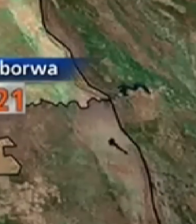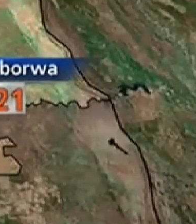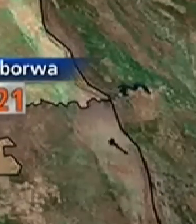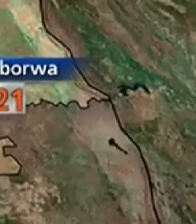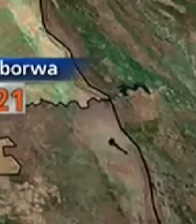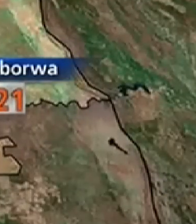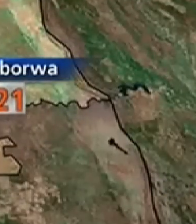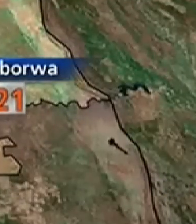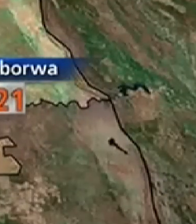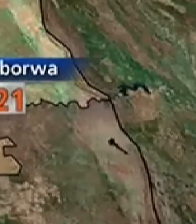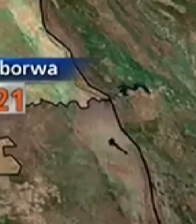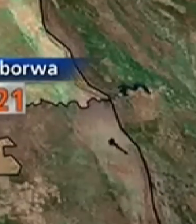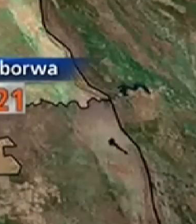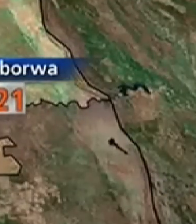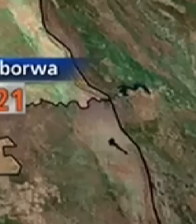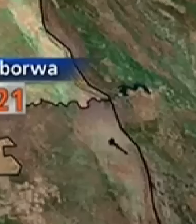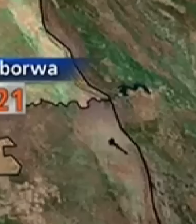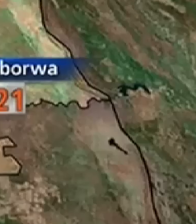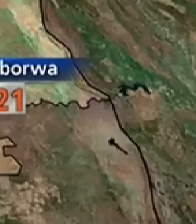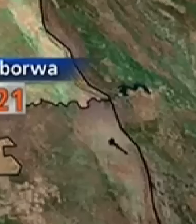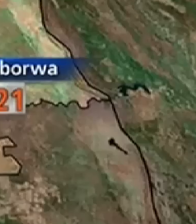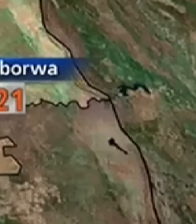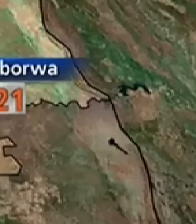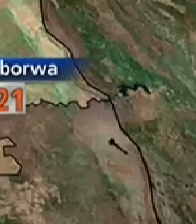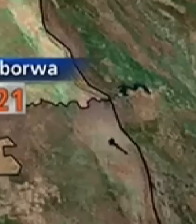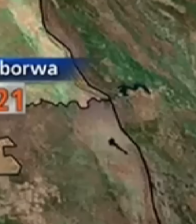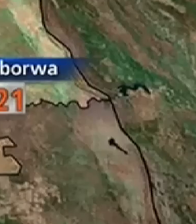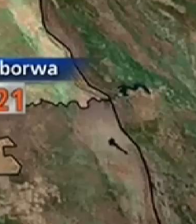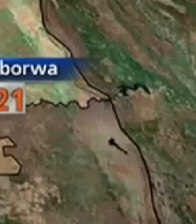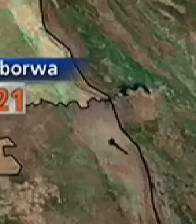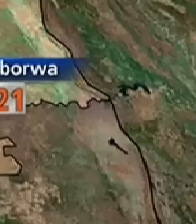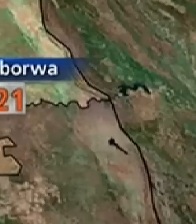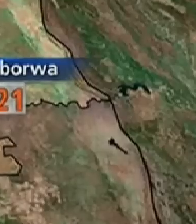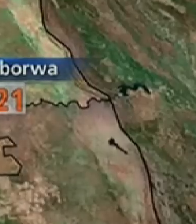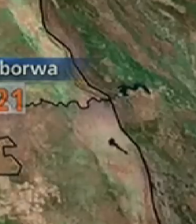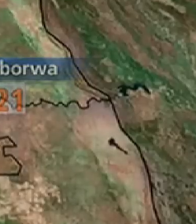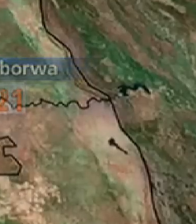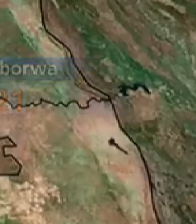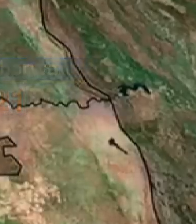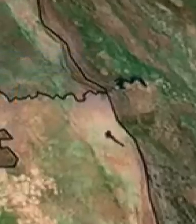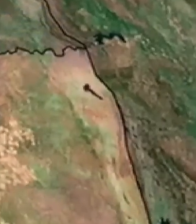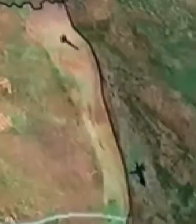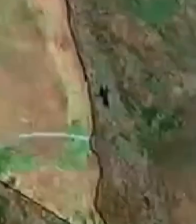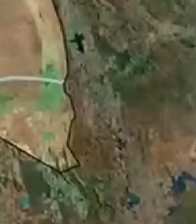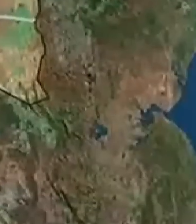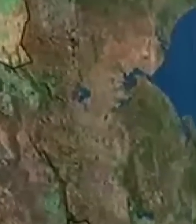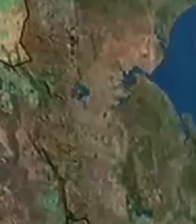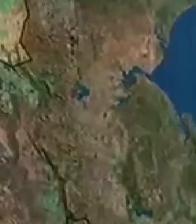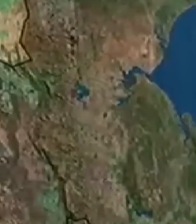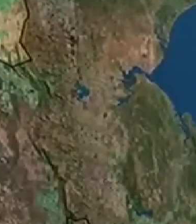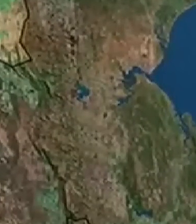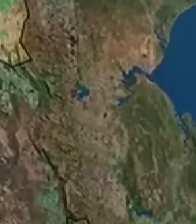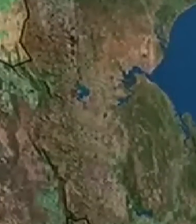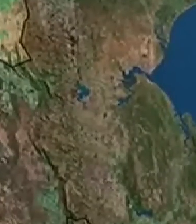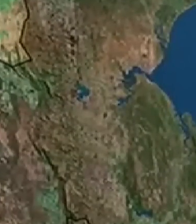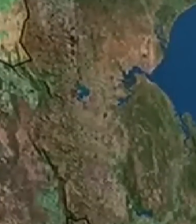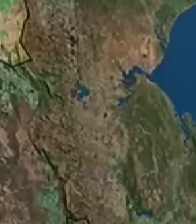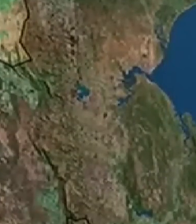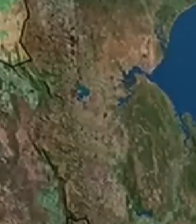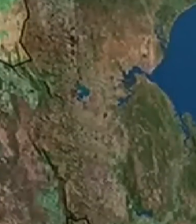hona ka hare ho mesina ke dilo hona ka ro thando polokwane le teng go hlokomele re fela tlhahlo futhuma le re gradi di ritha fela ho mashome a mabedi a metso e medical